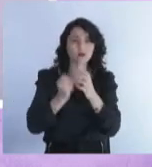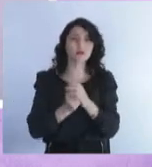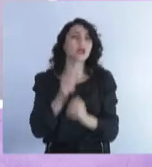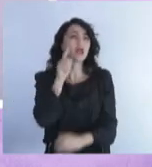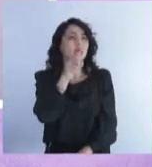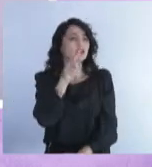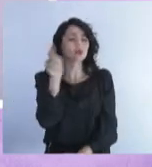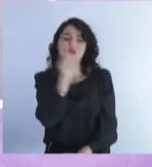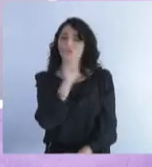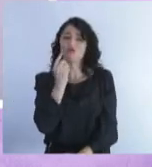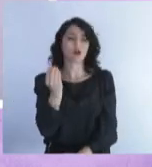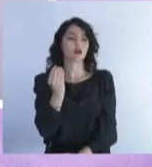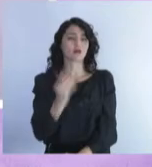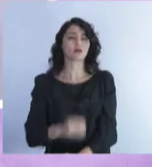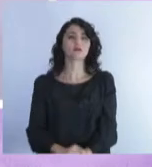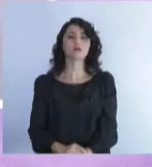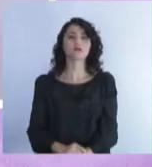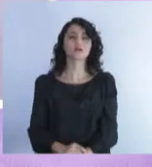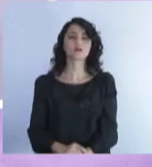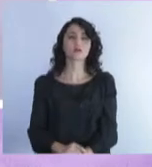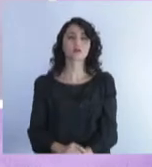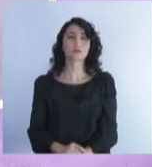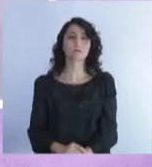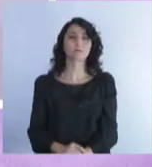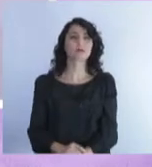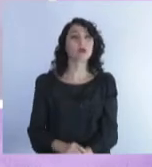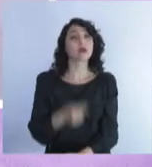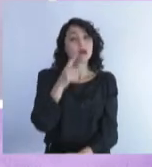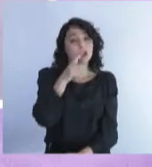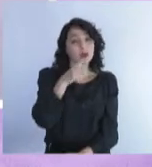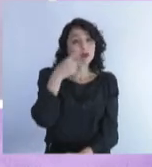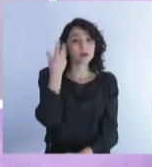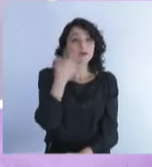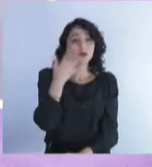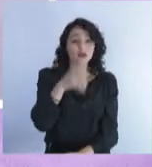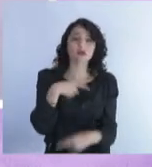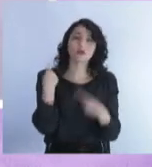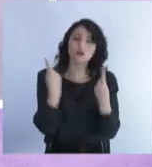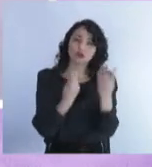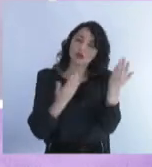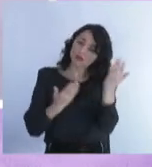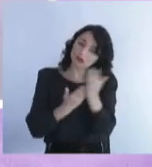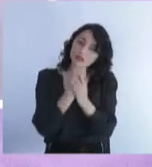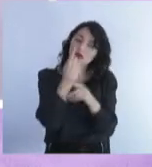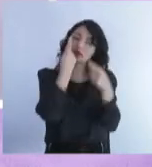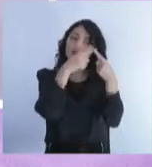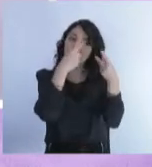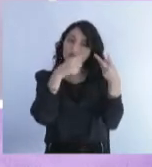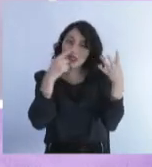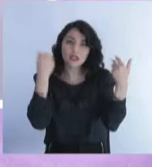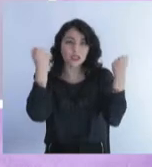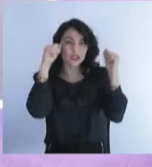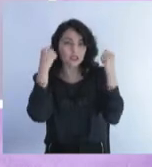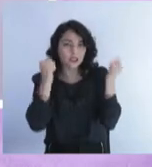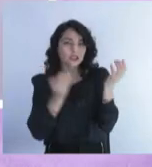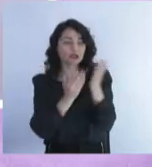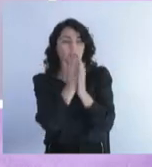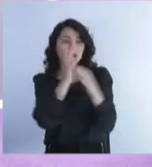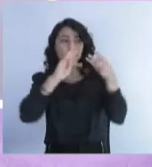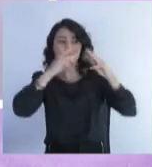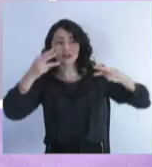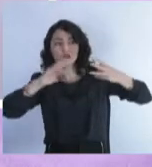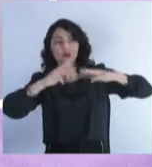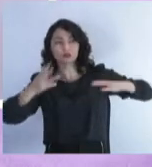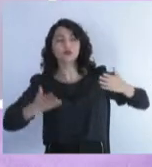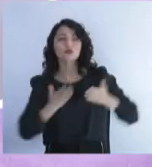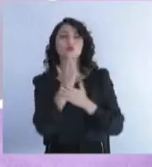good state. But this happens less and less once we begin to practice these